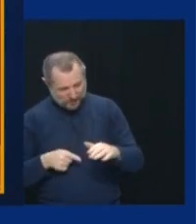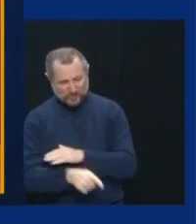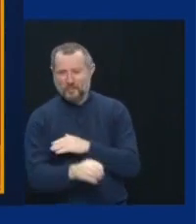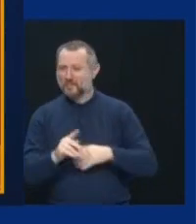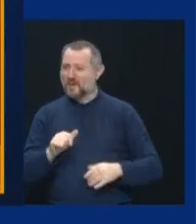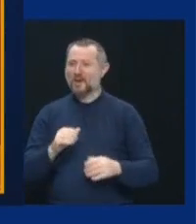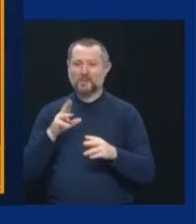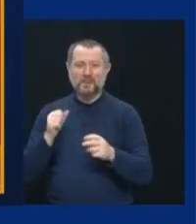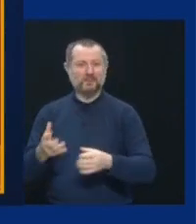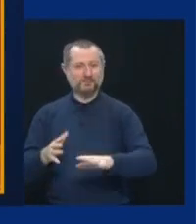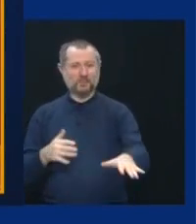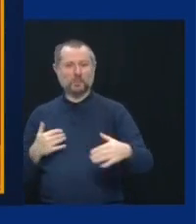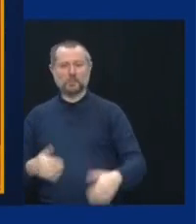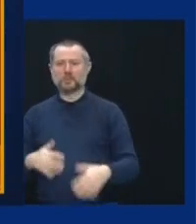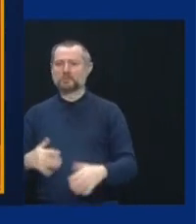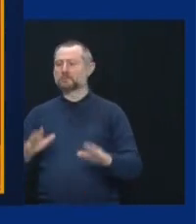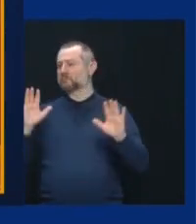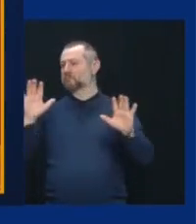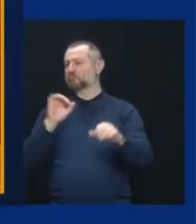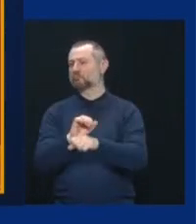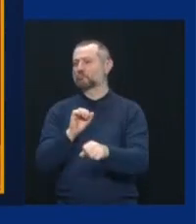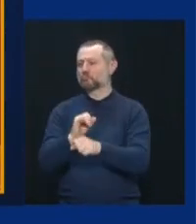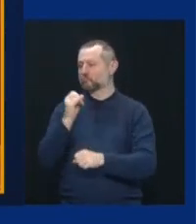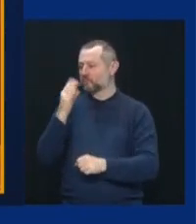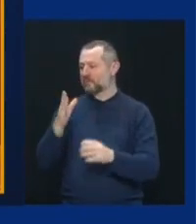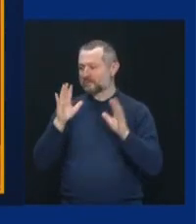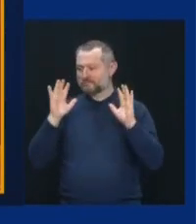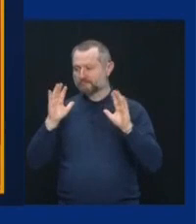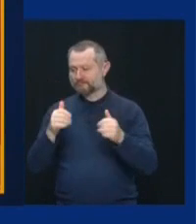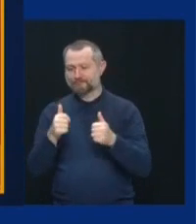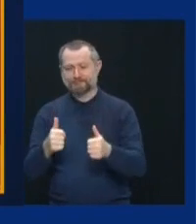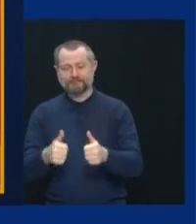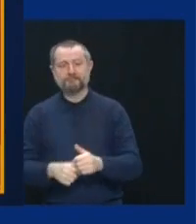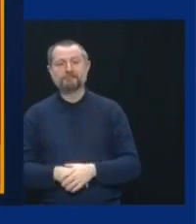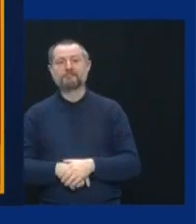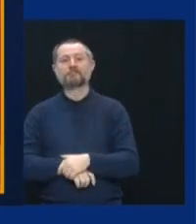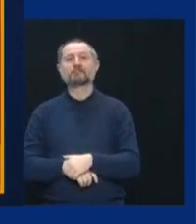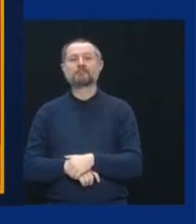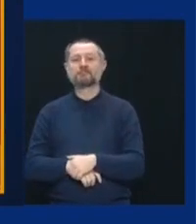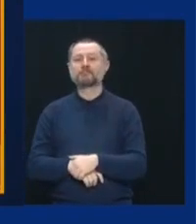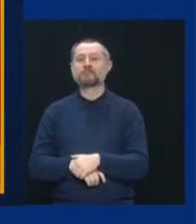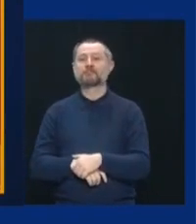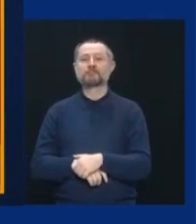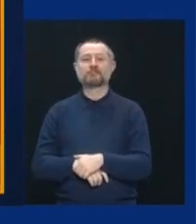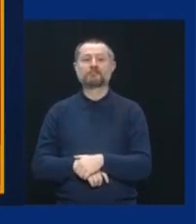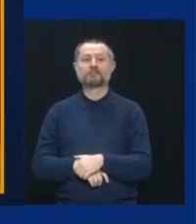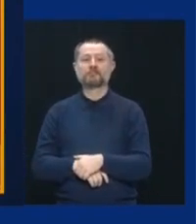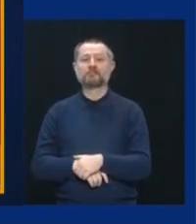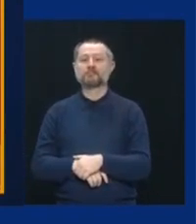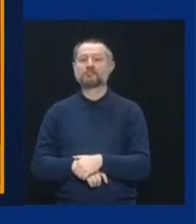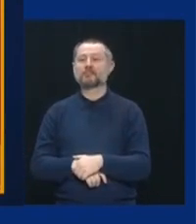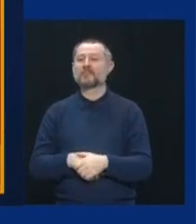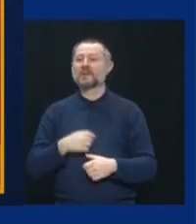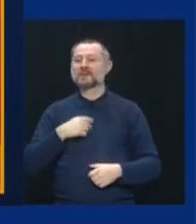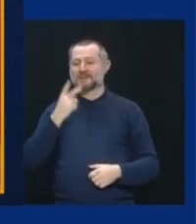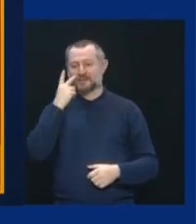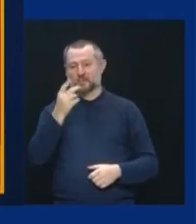And I want to thank you all very much on behalf of the people of the state. So thank you. And I'll see you